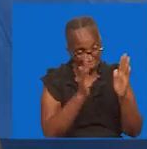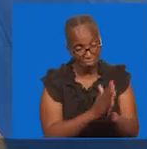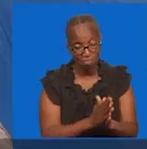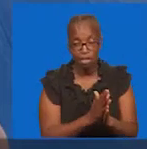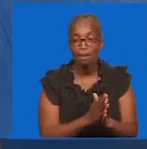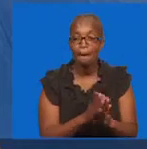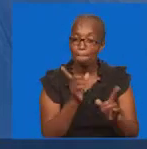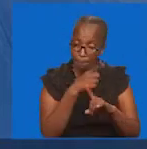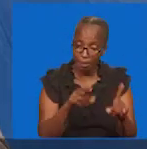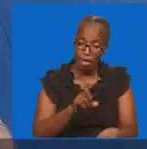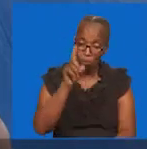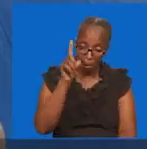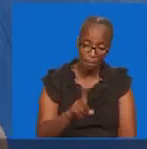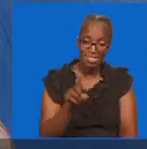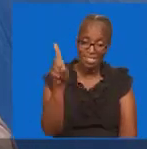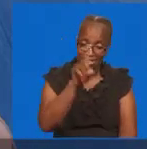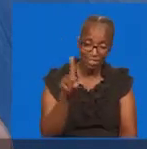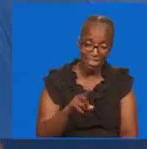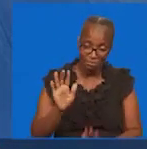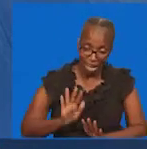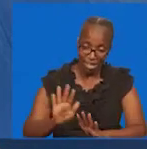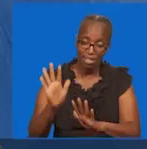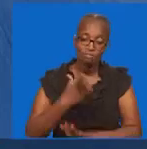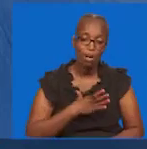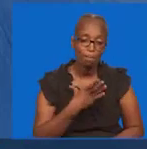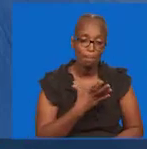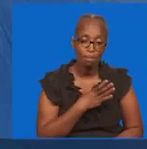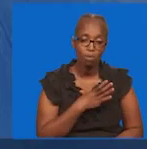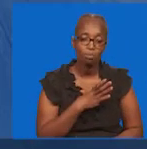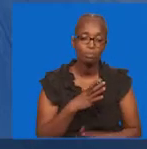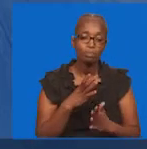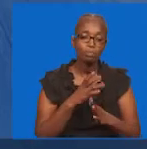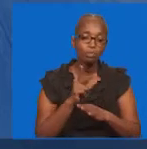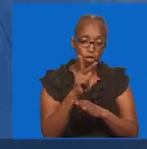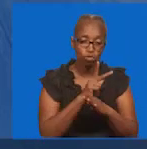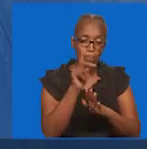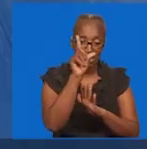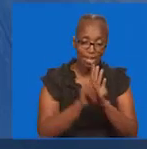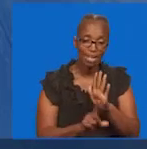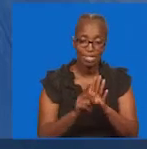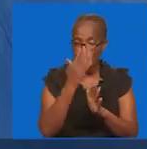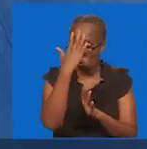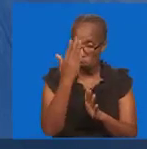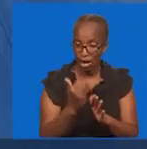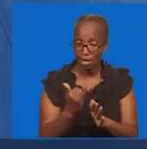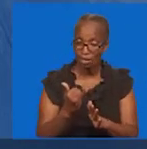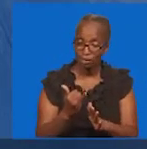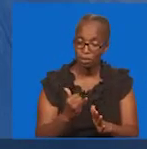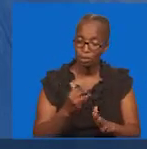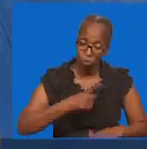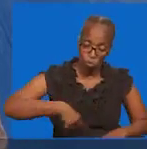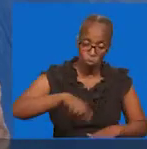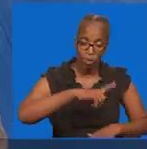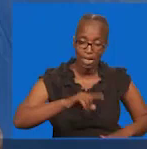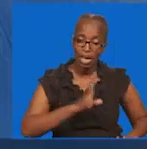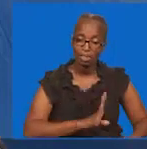we should not let people We should not let people be careless When we watch them We are the watchman Of the nation of